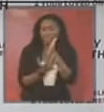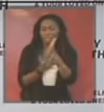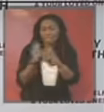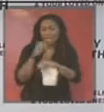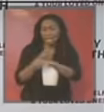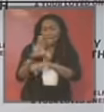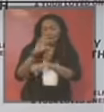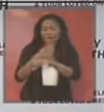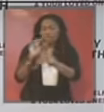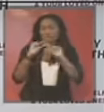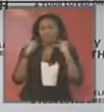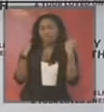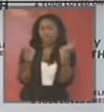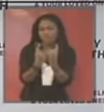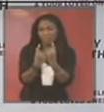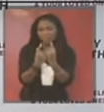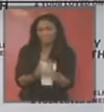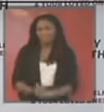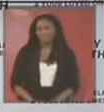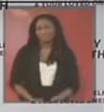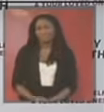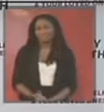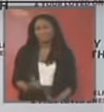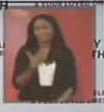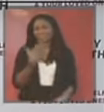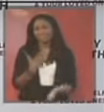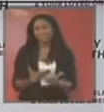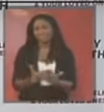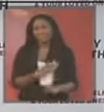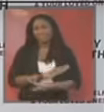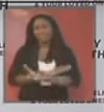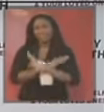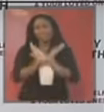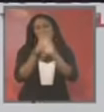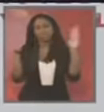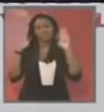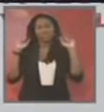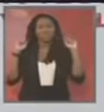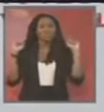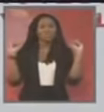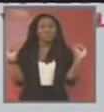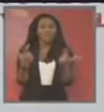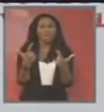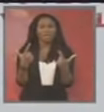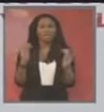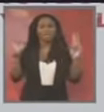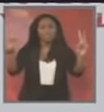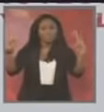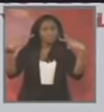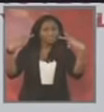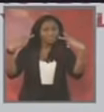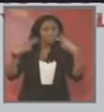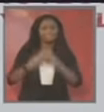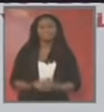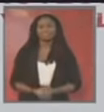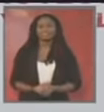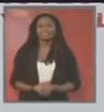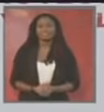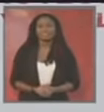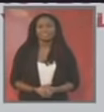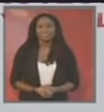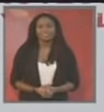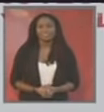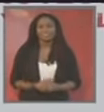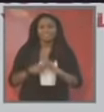Hi, good morning, Ms. Alcantara, Dr. Heinz, Professor Simeon, members of the media, members of the viewing and listening public. So as